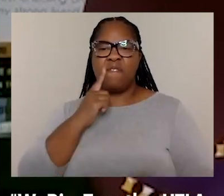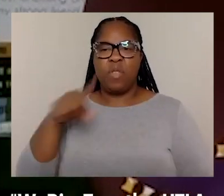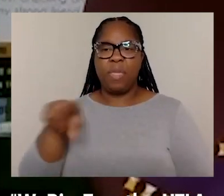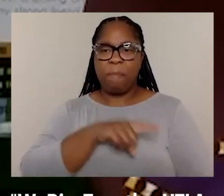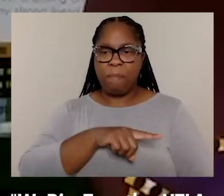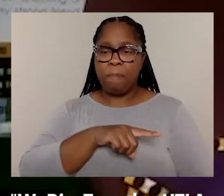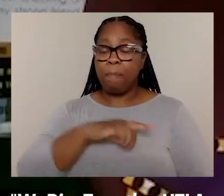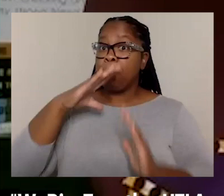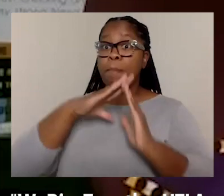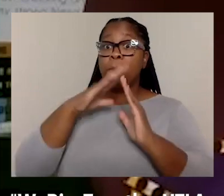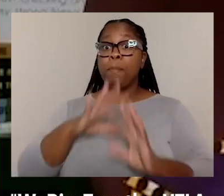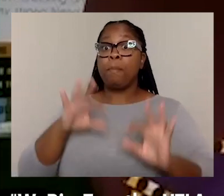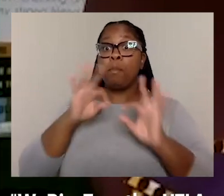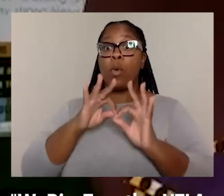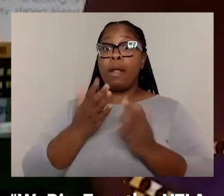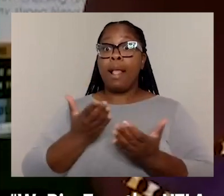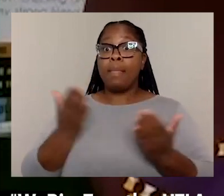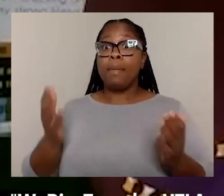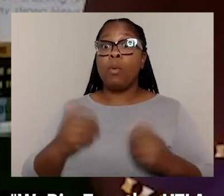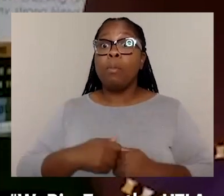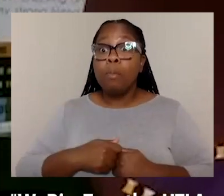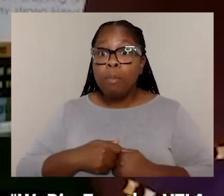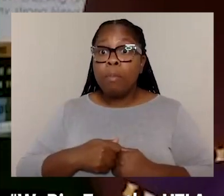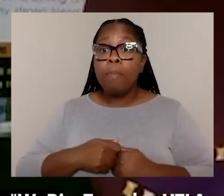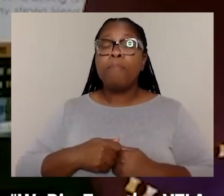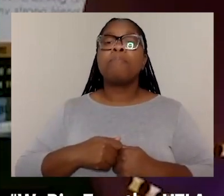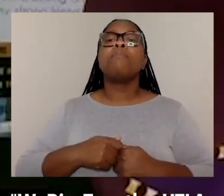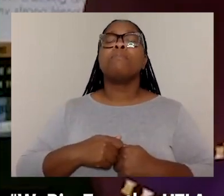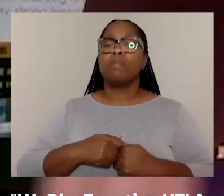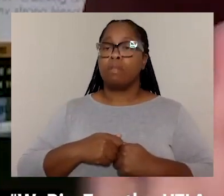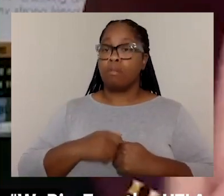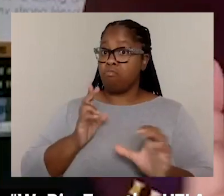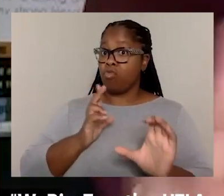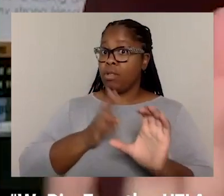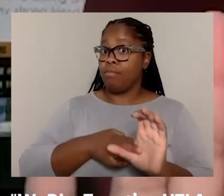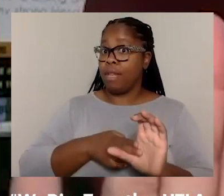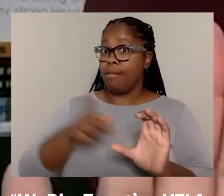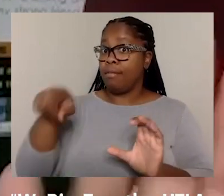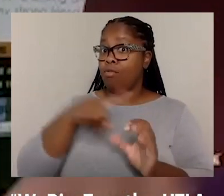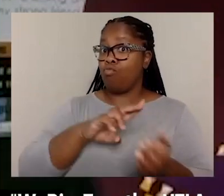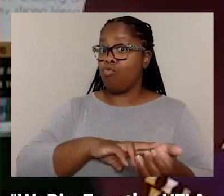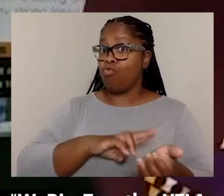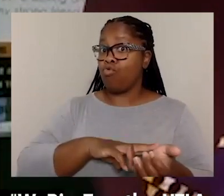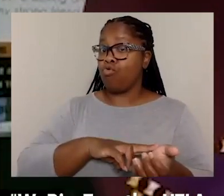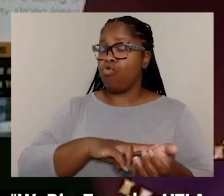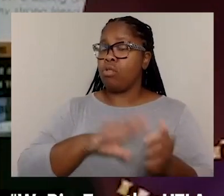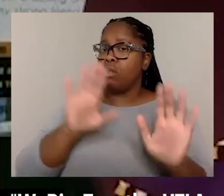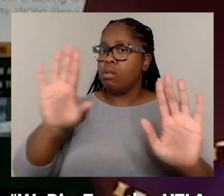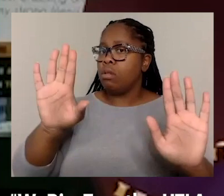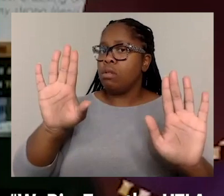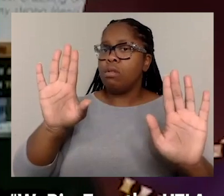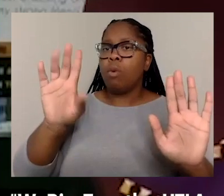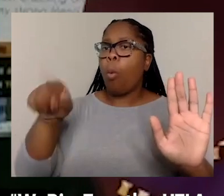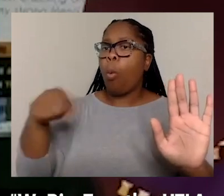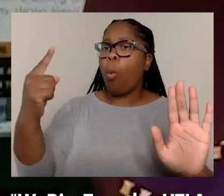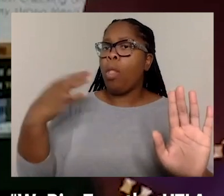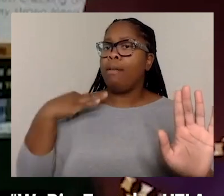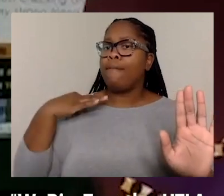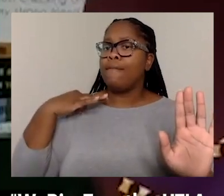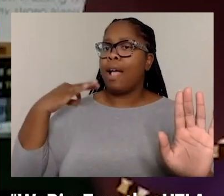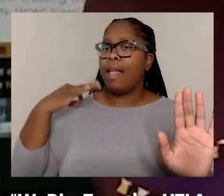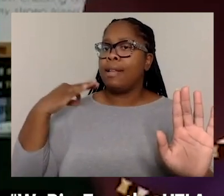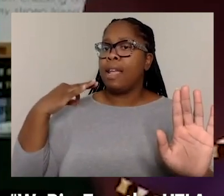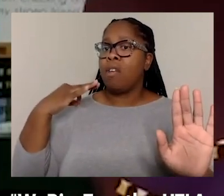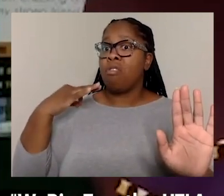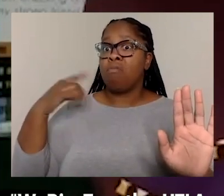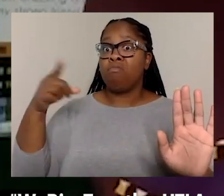element, participation is strictly voluntary and can be terminated